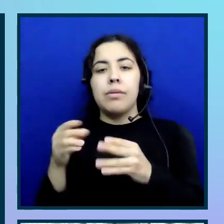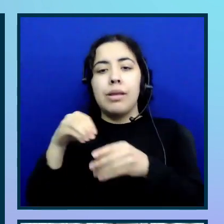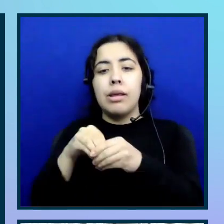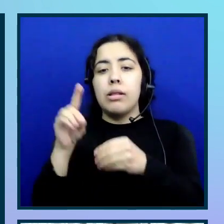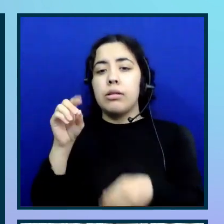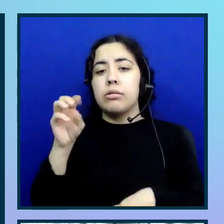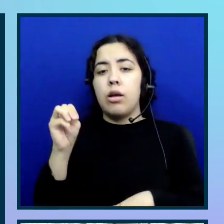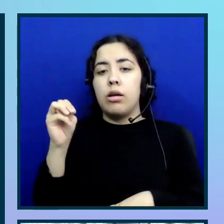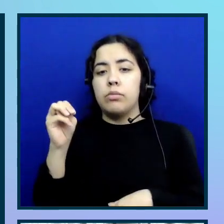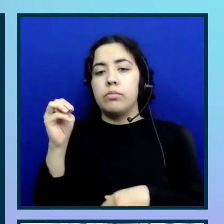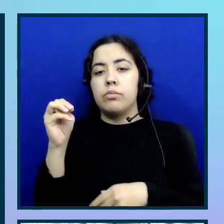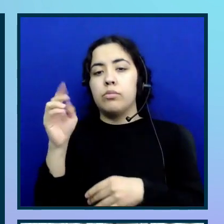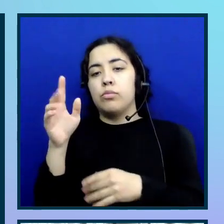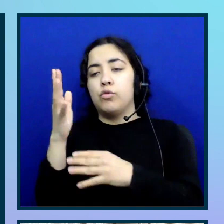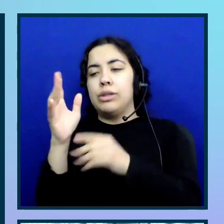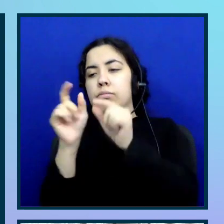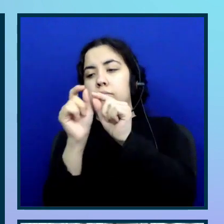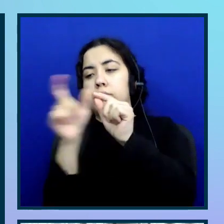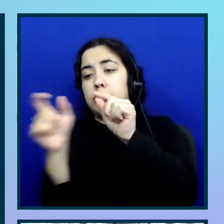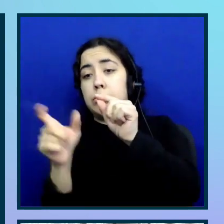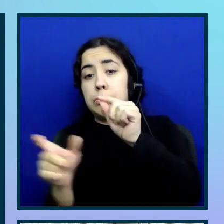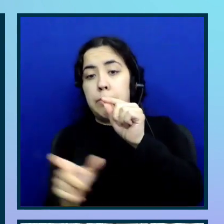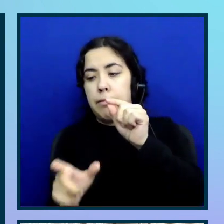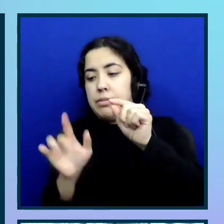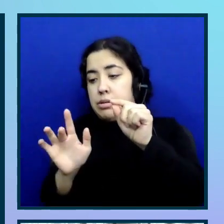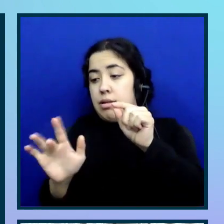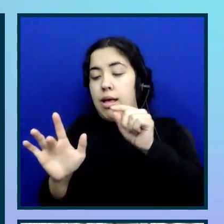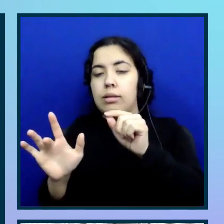here, select it, and then scan.